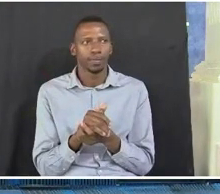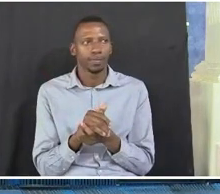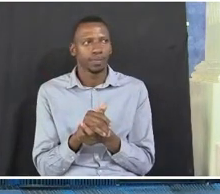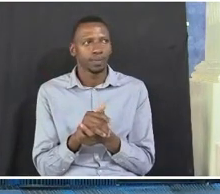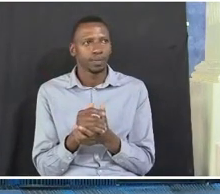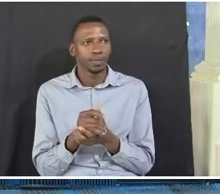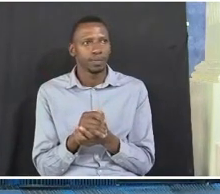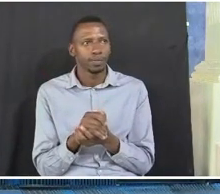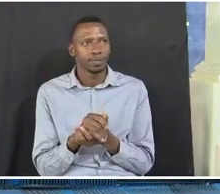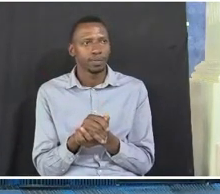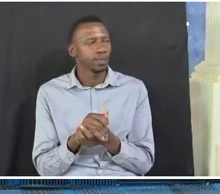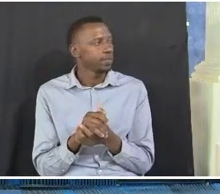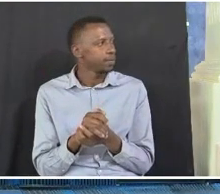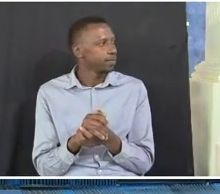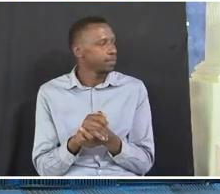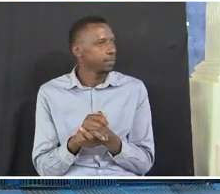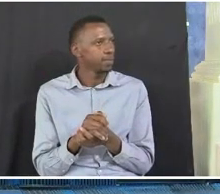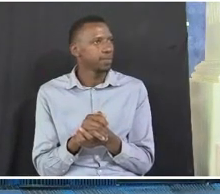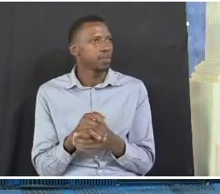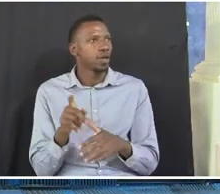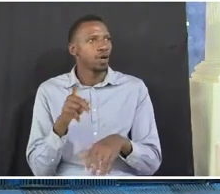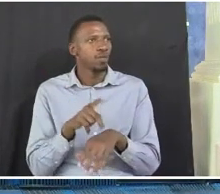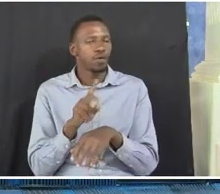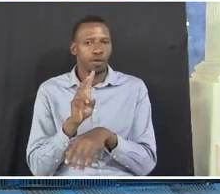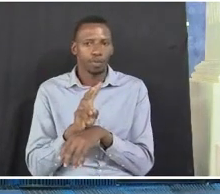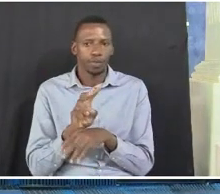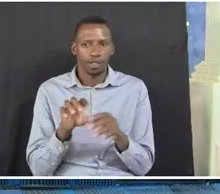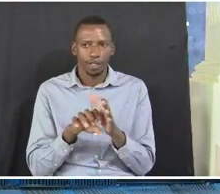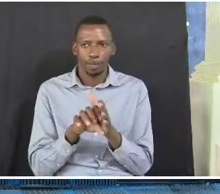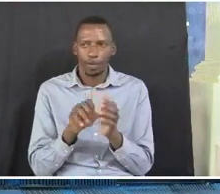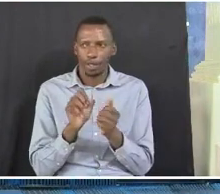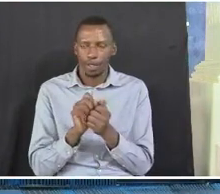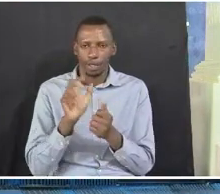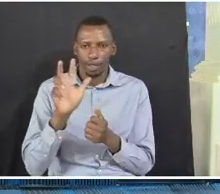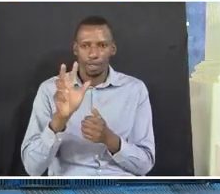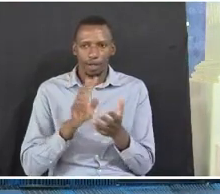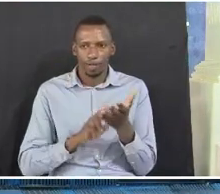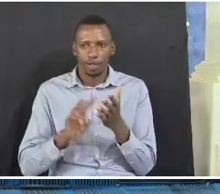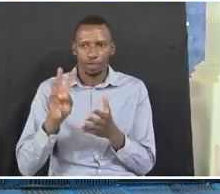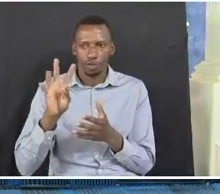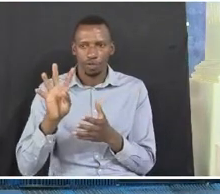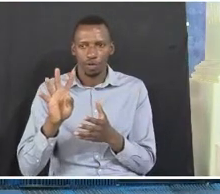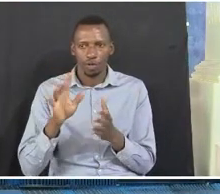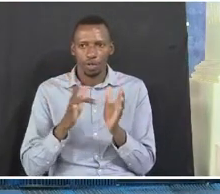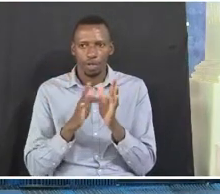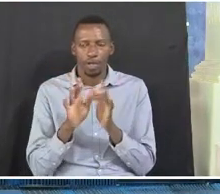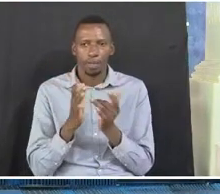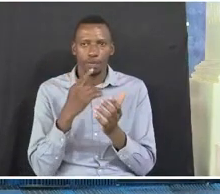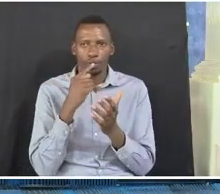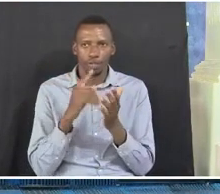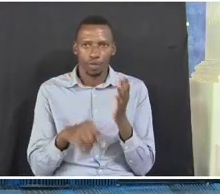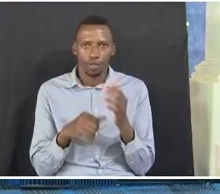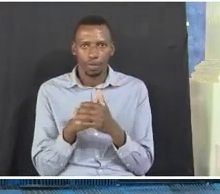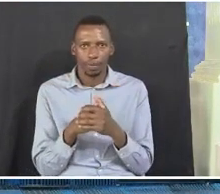24. Forward. Proverbs chapter 13 and verse 24. The word of God says